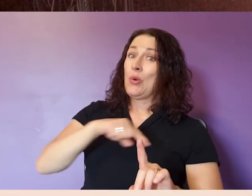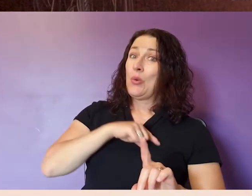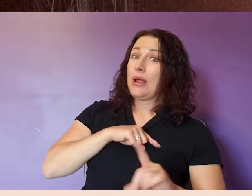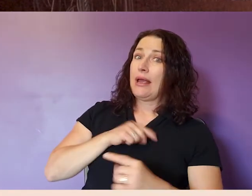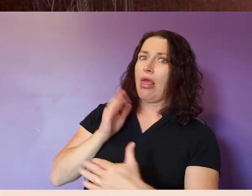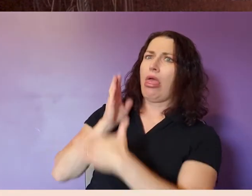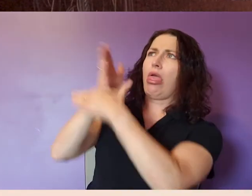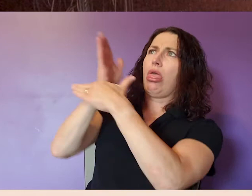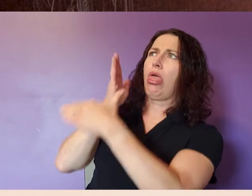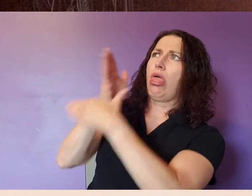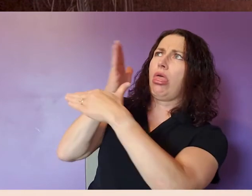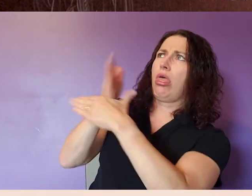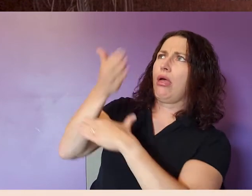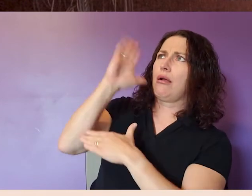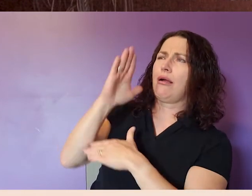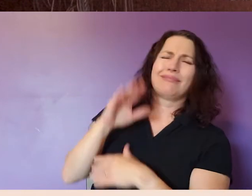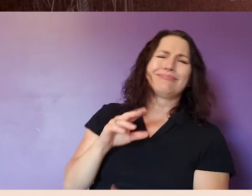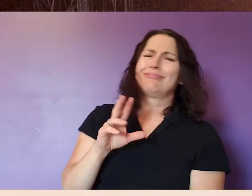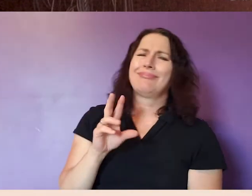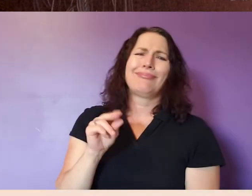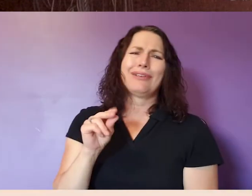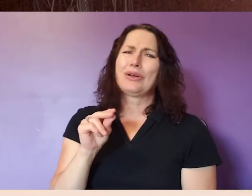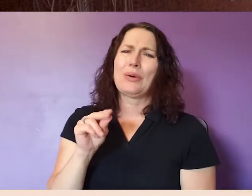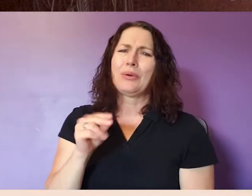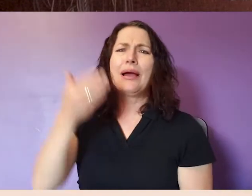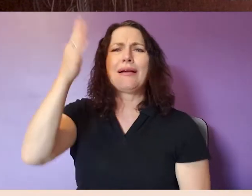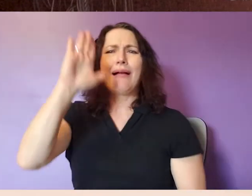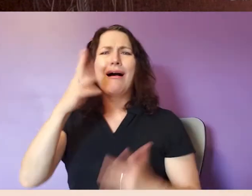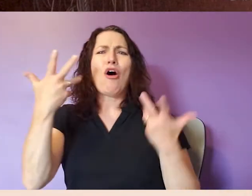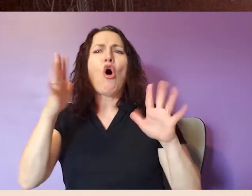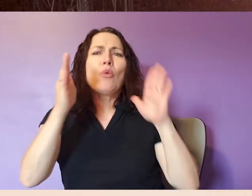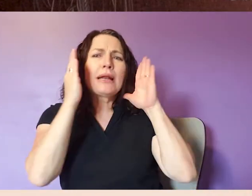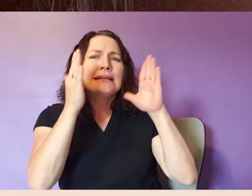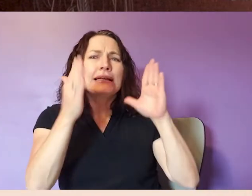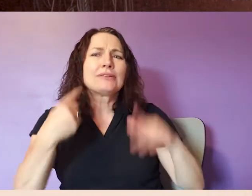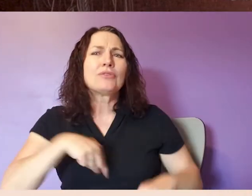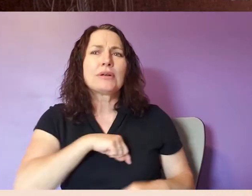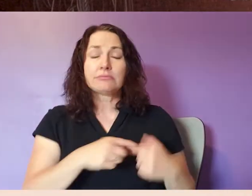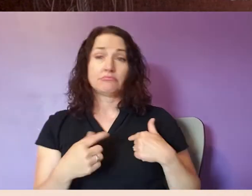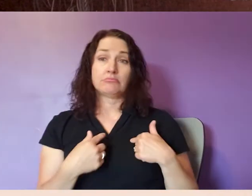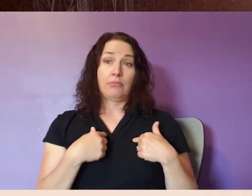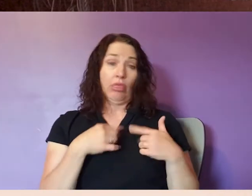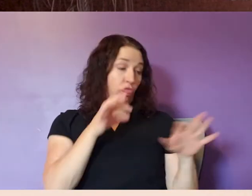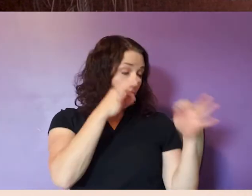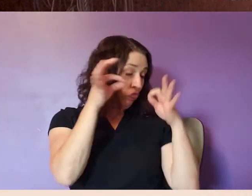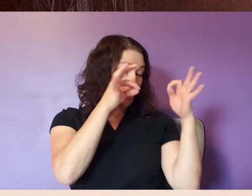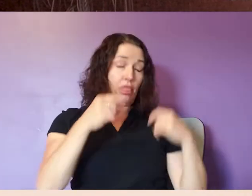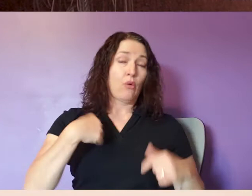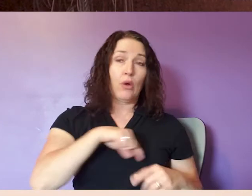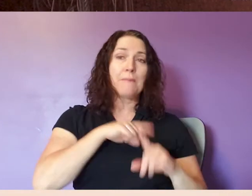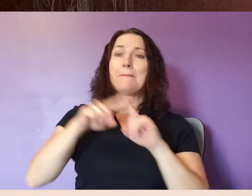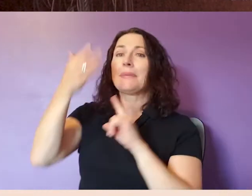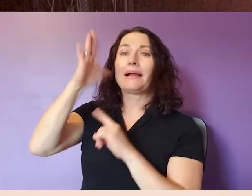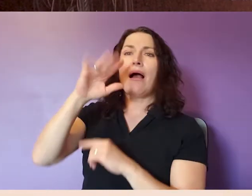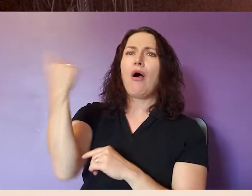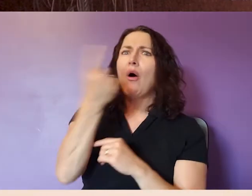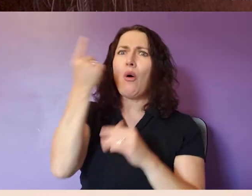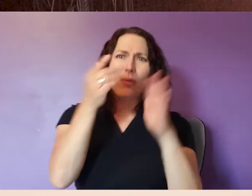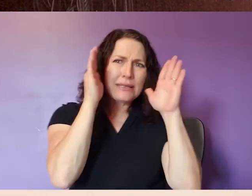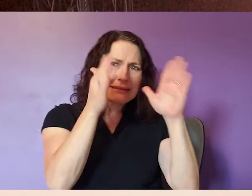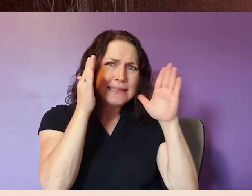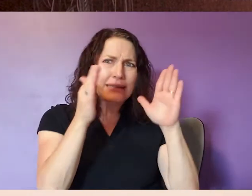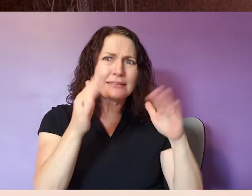no god is more attentive to us than we are to ourselves the basic message i think of